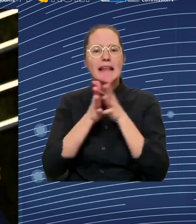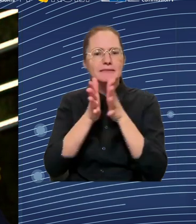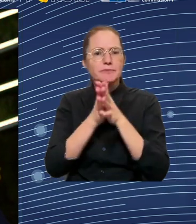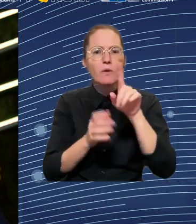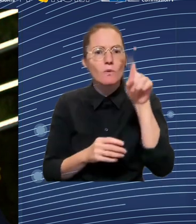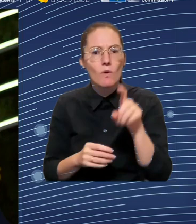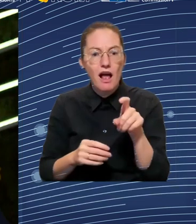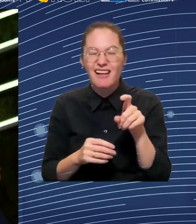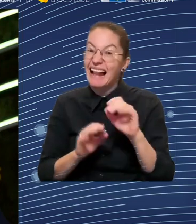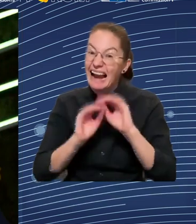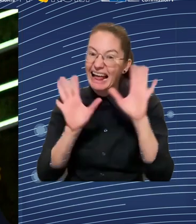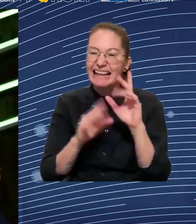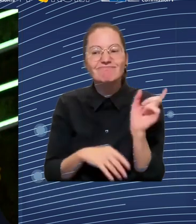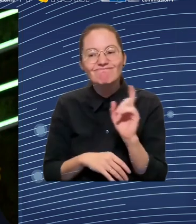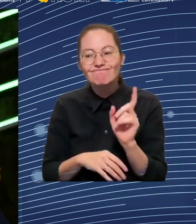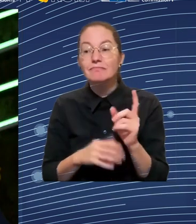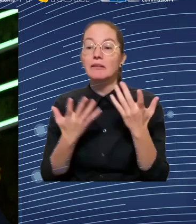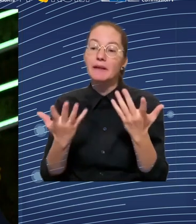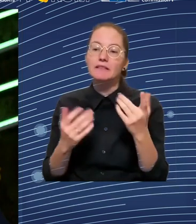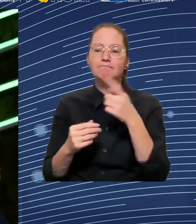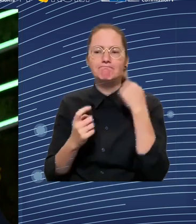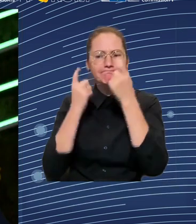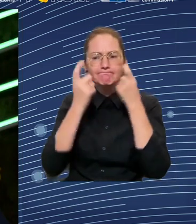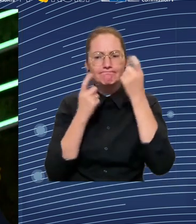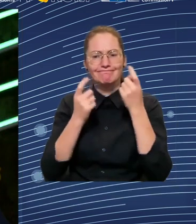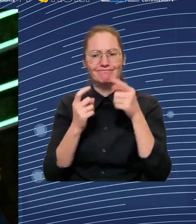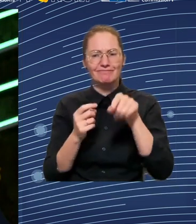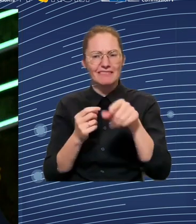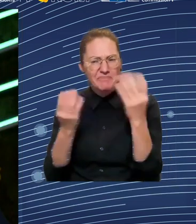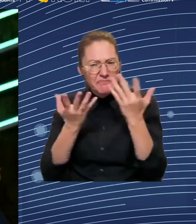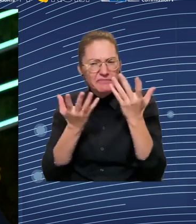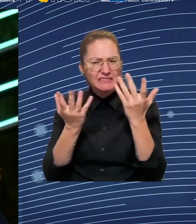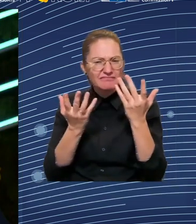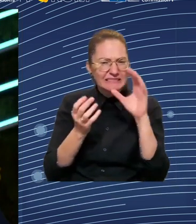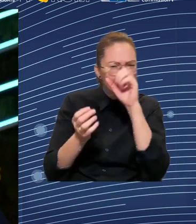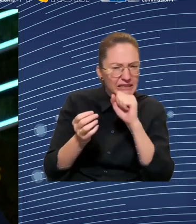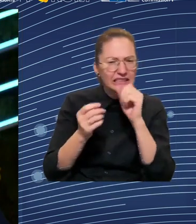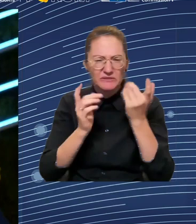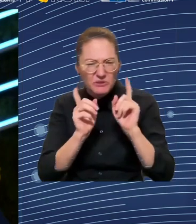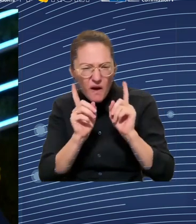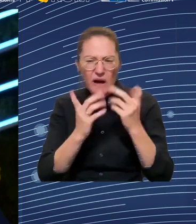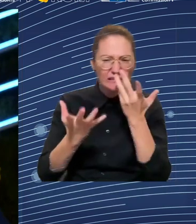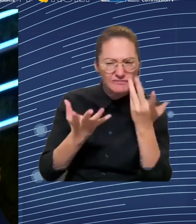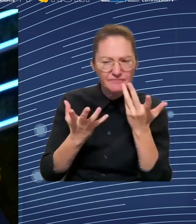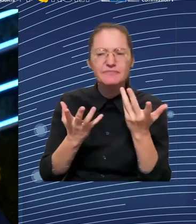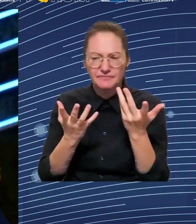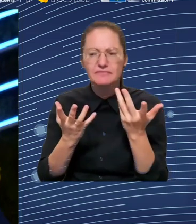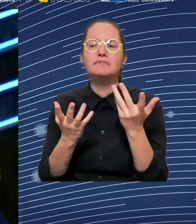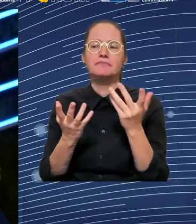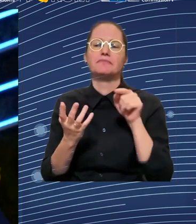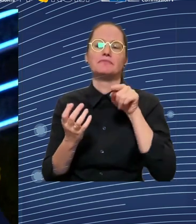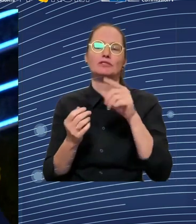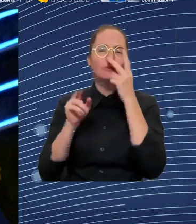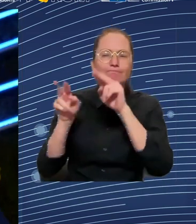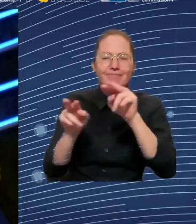first, maybe, at the skills and ability of the candidate. We've been advocating for this approach for a while